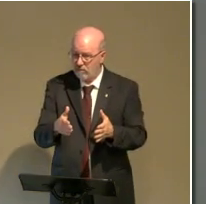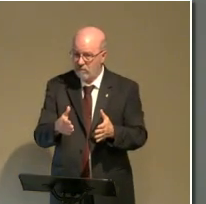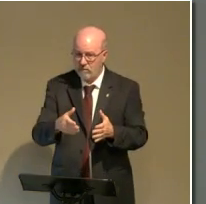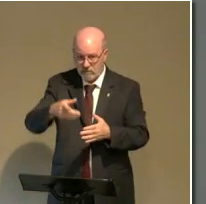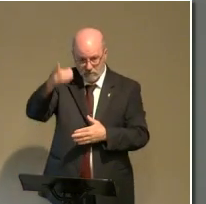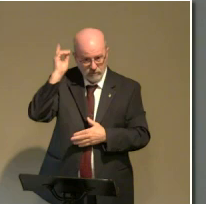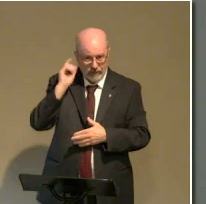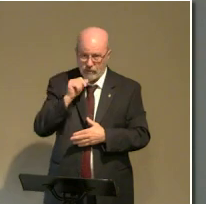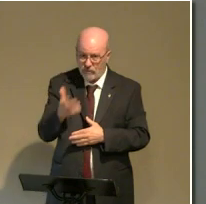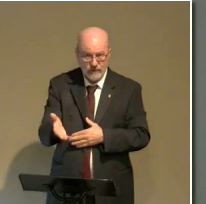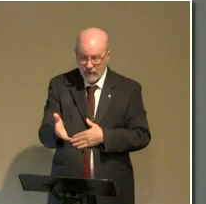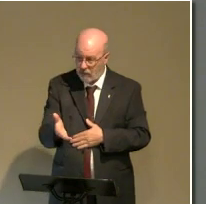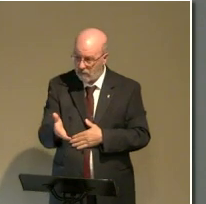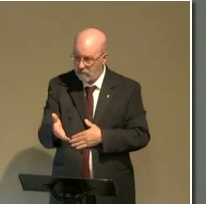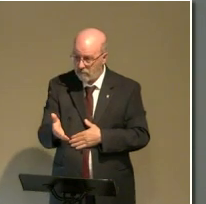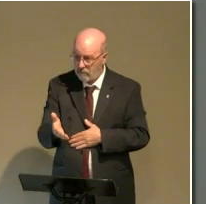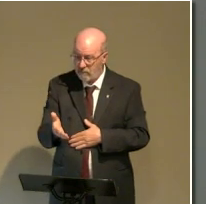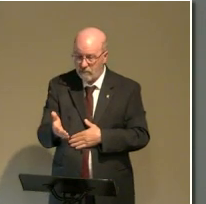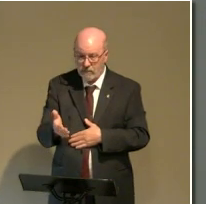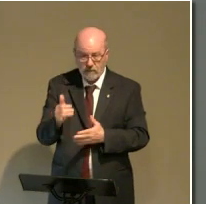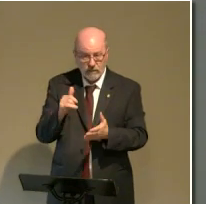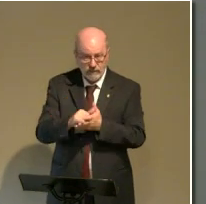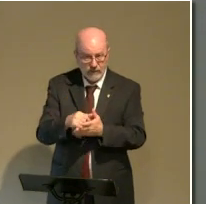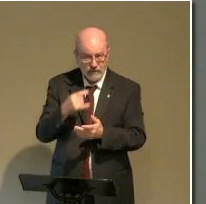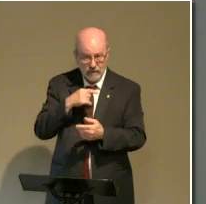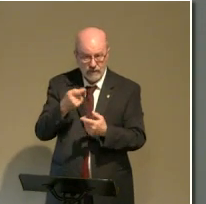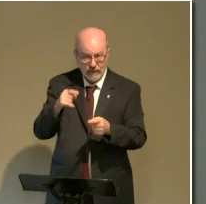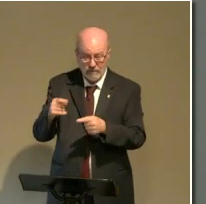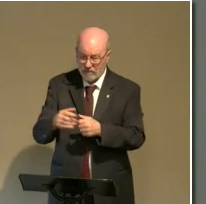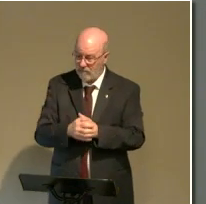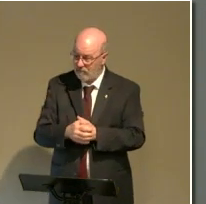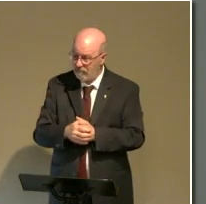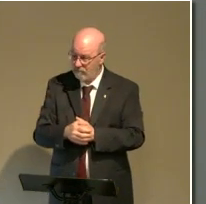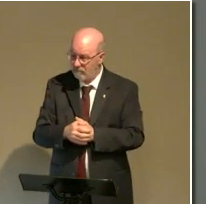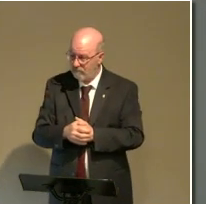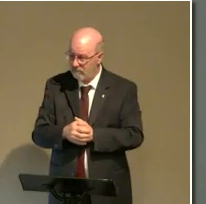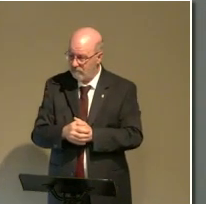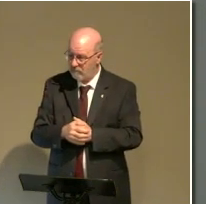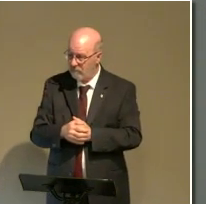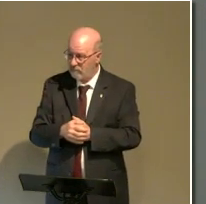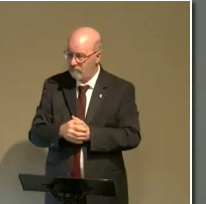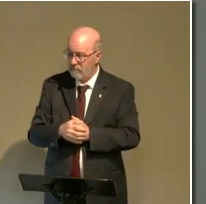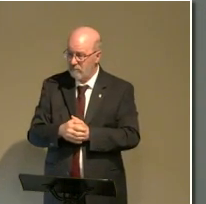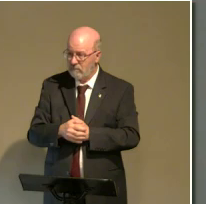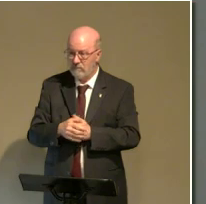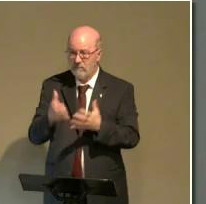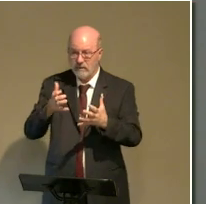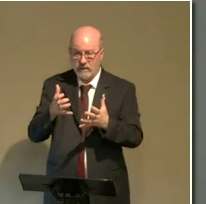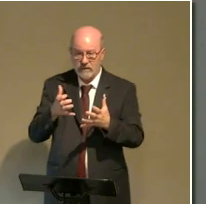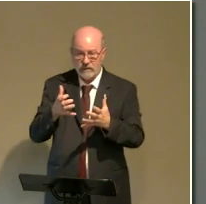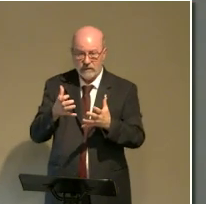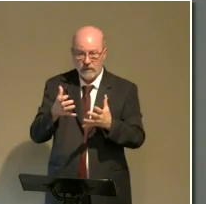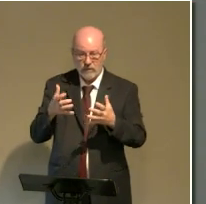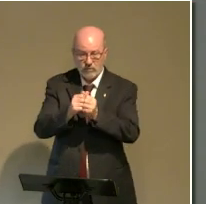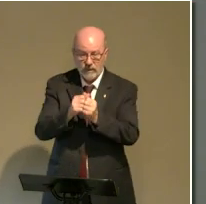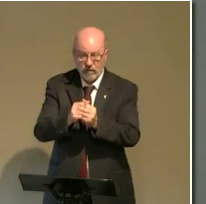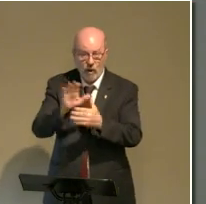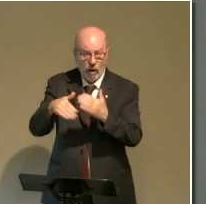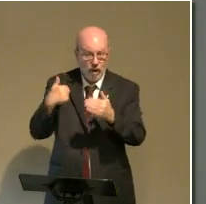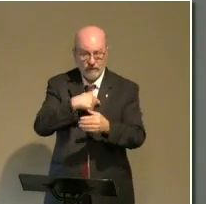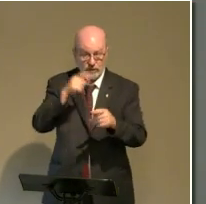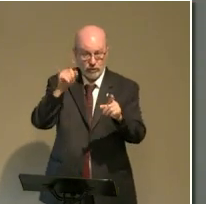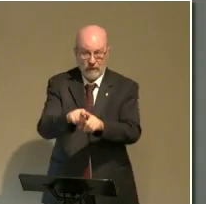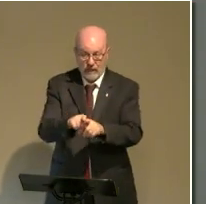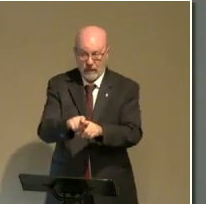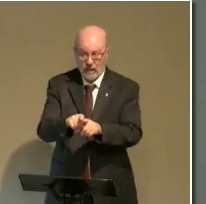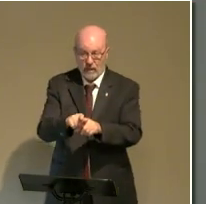Daniel's not in there. That happens, guys. Right? They want to get him. All of us